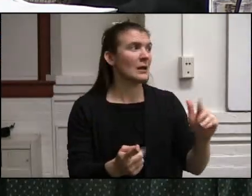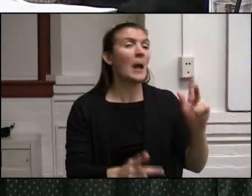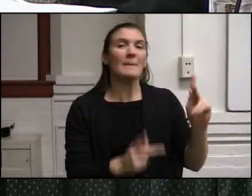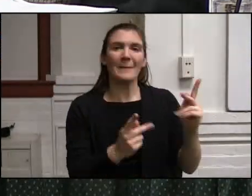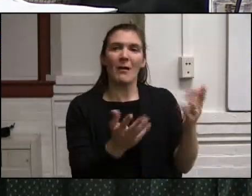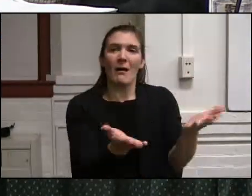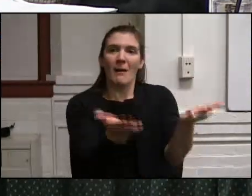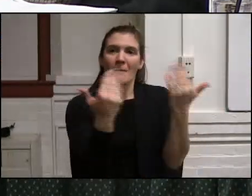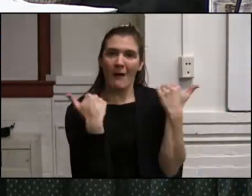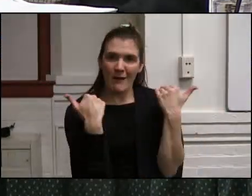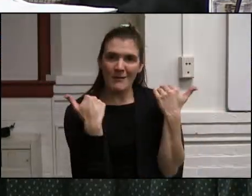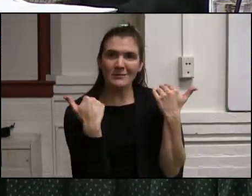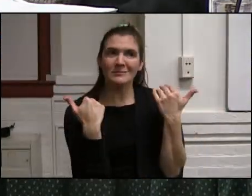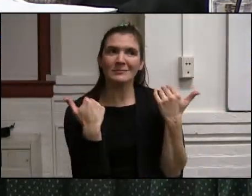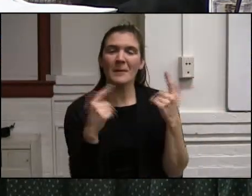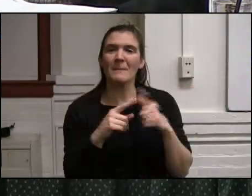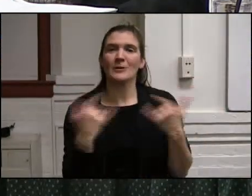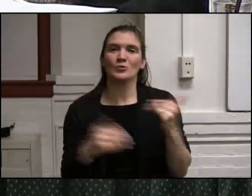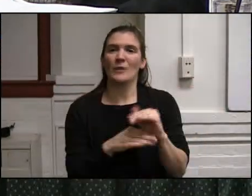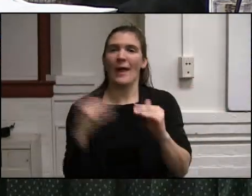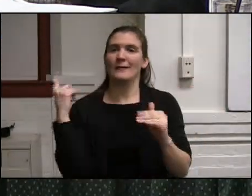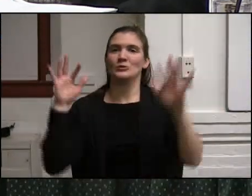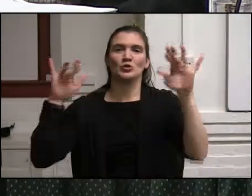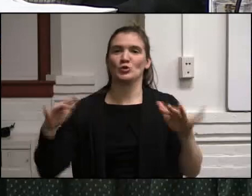talk with the snow. Right. Yeah.